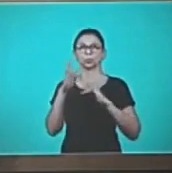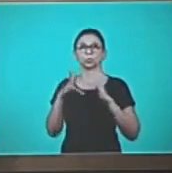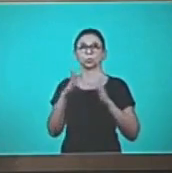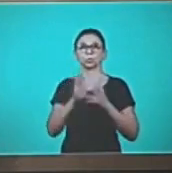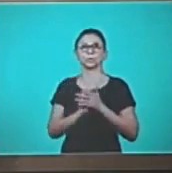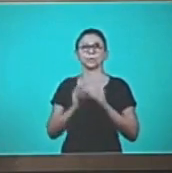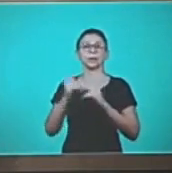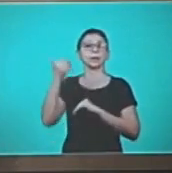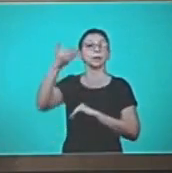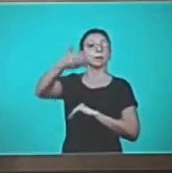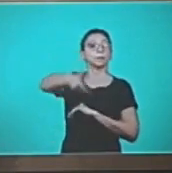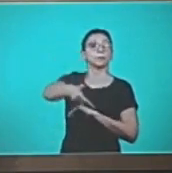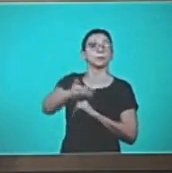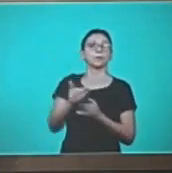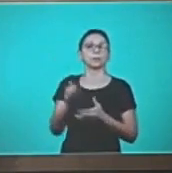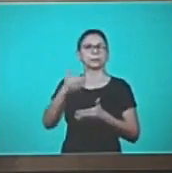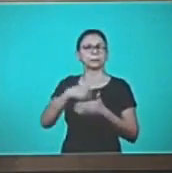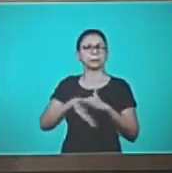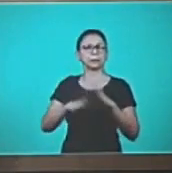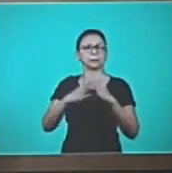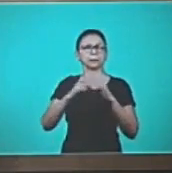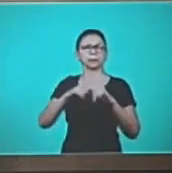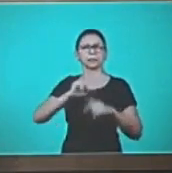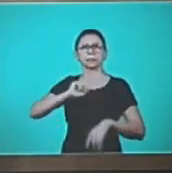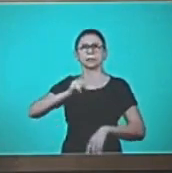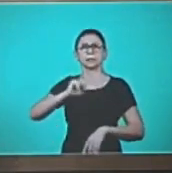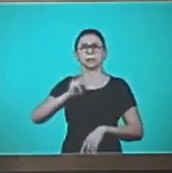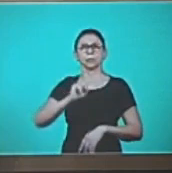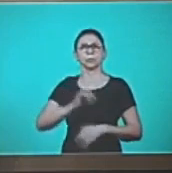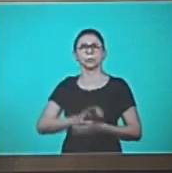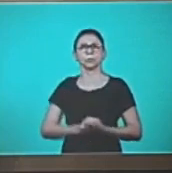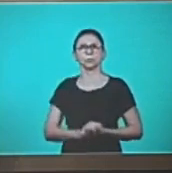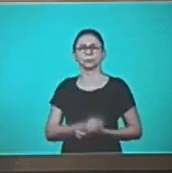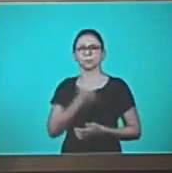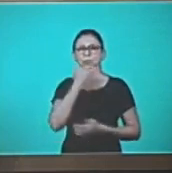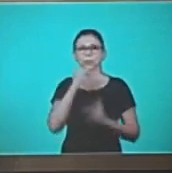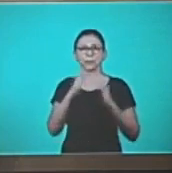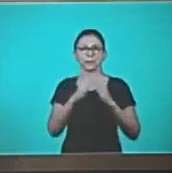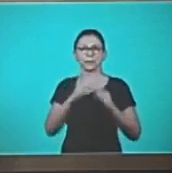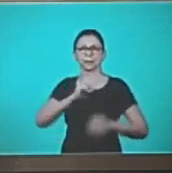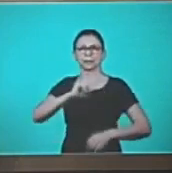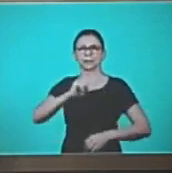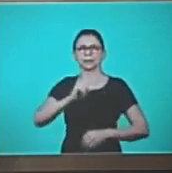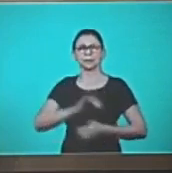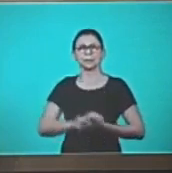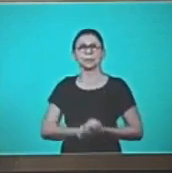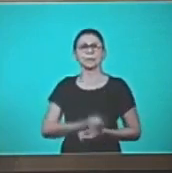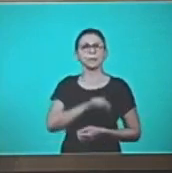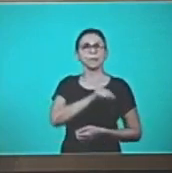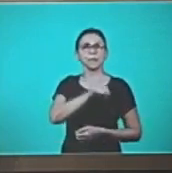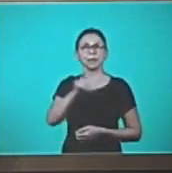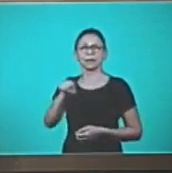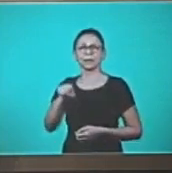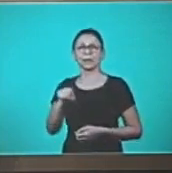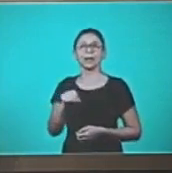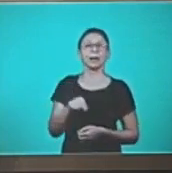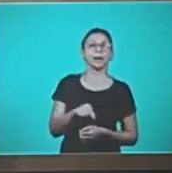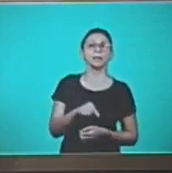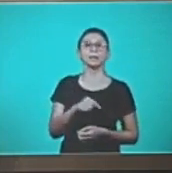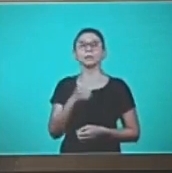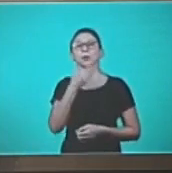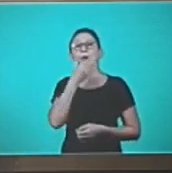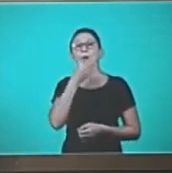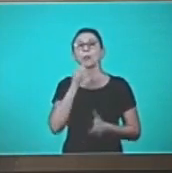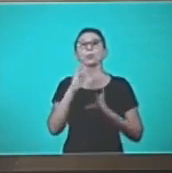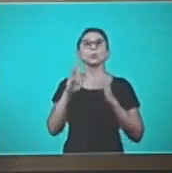a high place and he would look at the house because the marriage was happening. And they would see people. He would